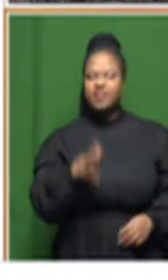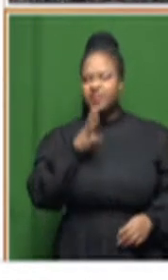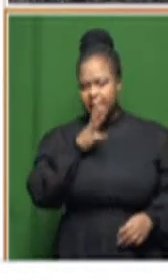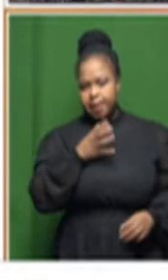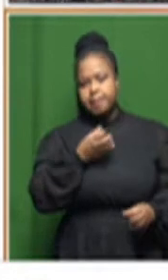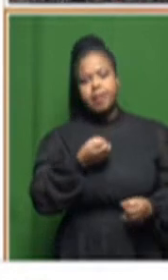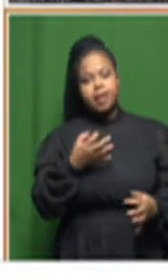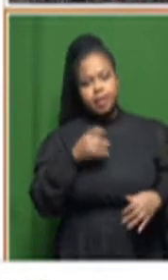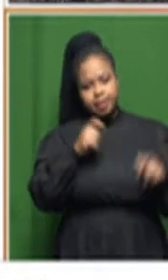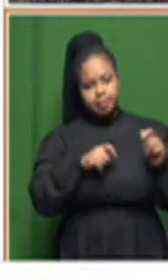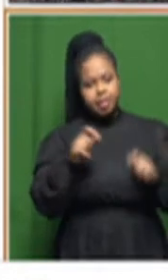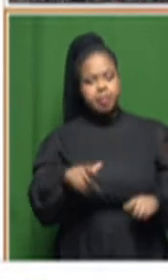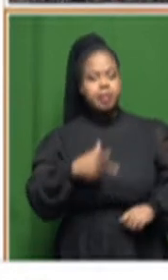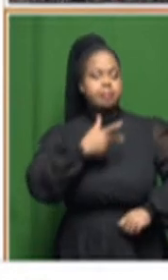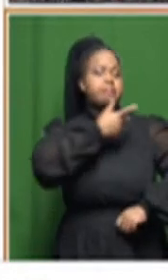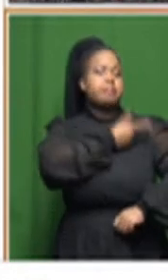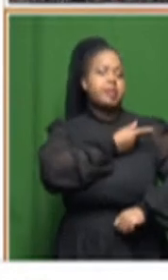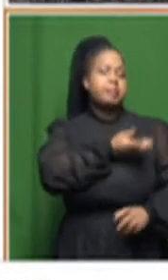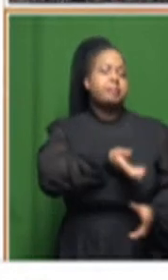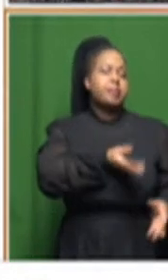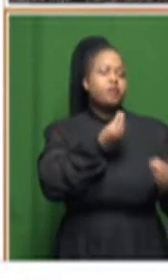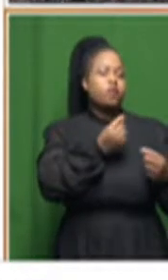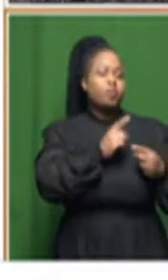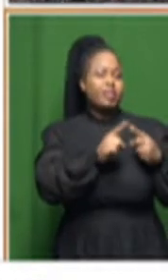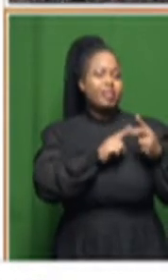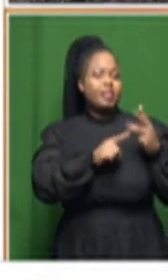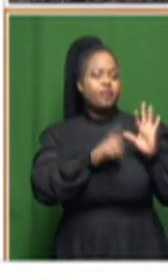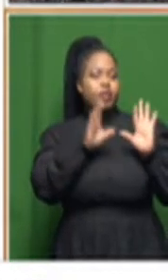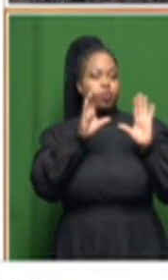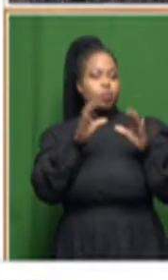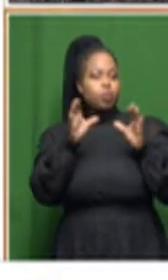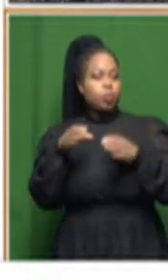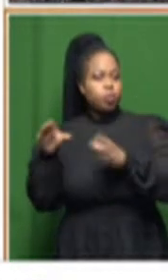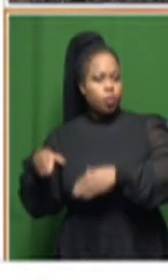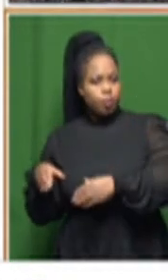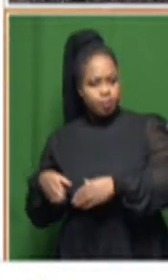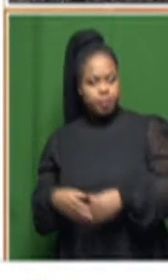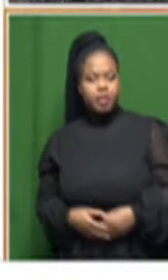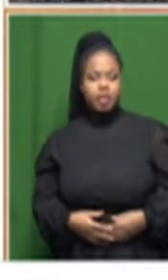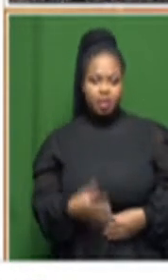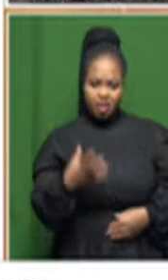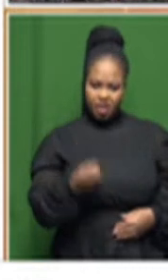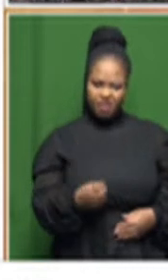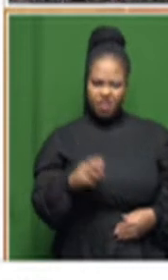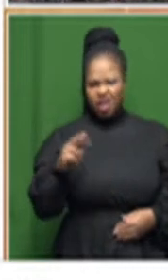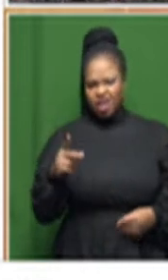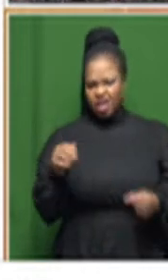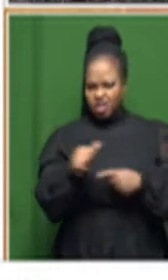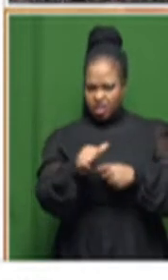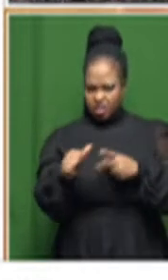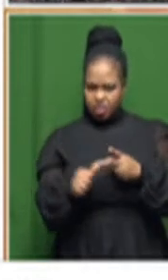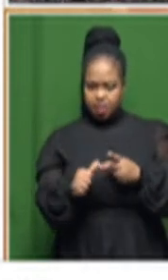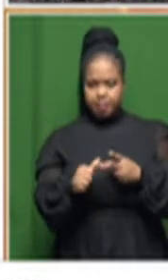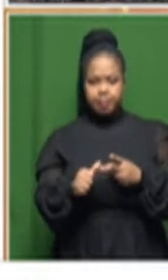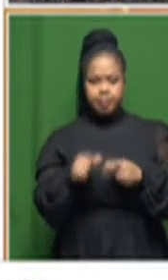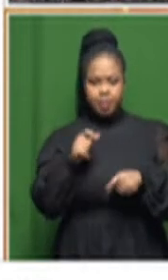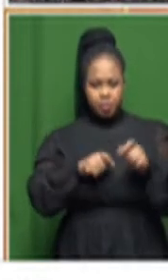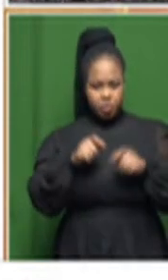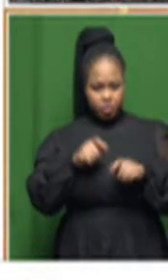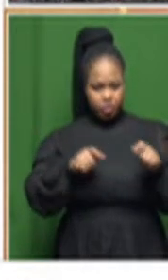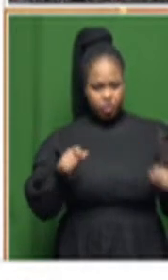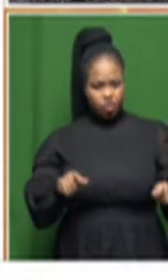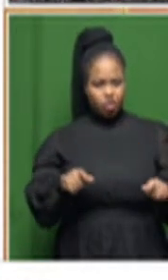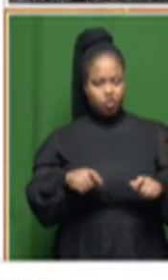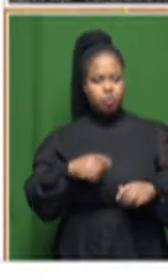being vaccinated from different age groups. There are also now different subpopulations that's usually excluded